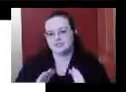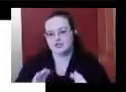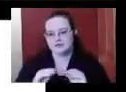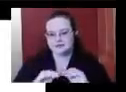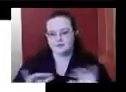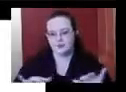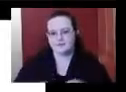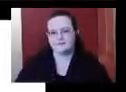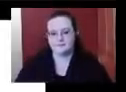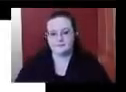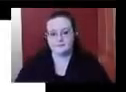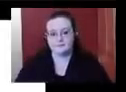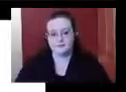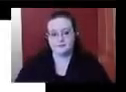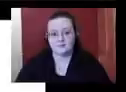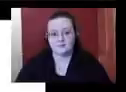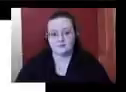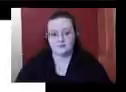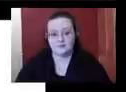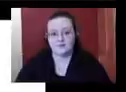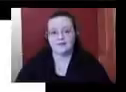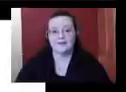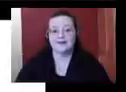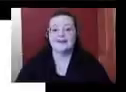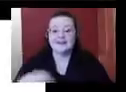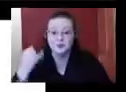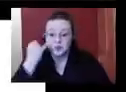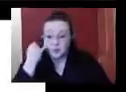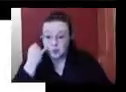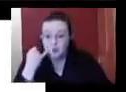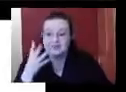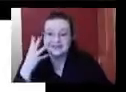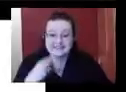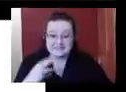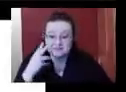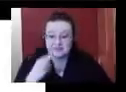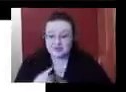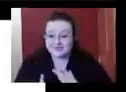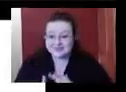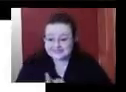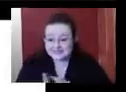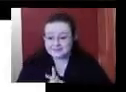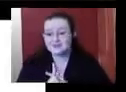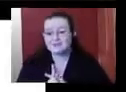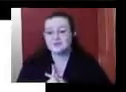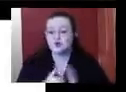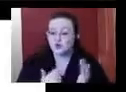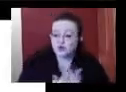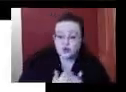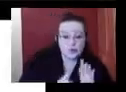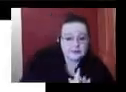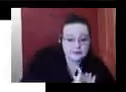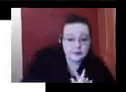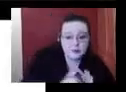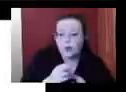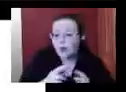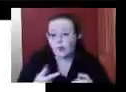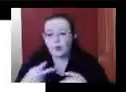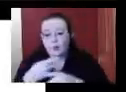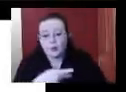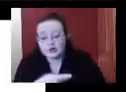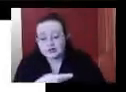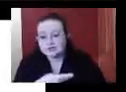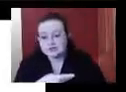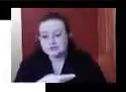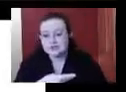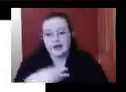Students will need to be tested for COVID-19 if they are experiencing new or worsening symptoms of COVID-19 and no alternate